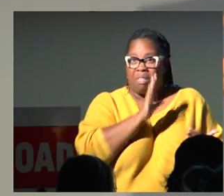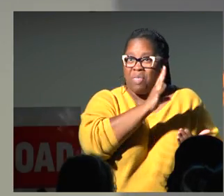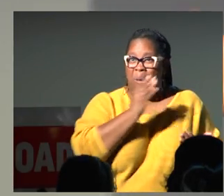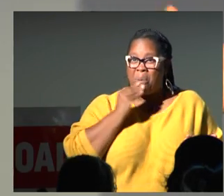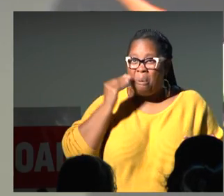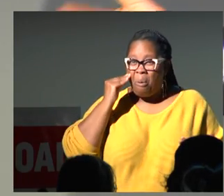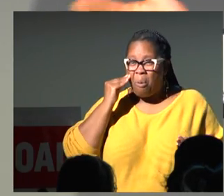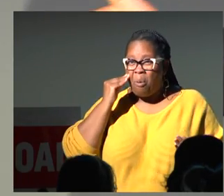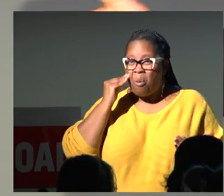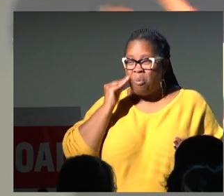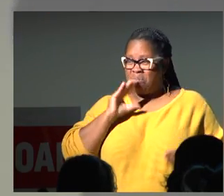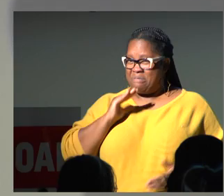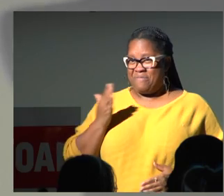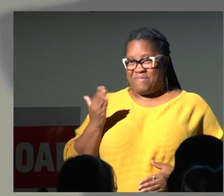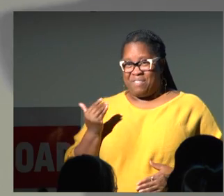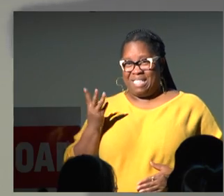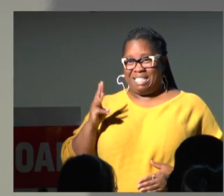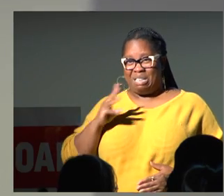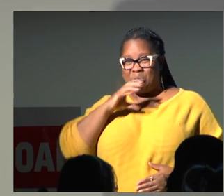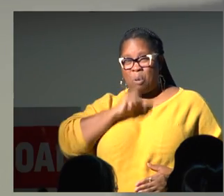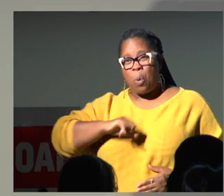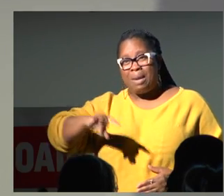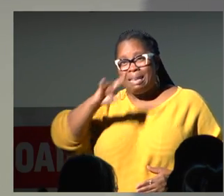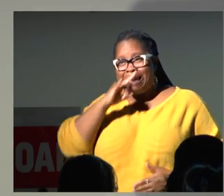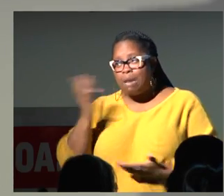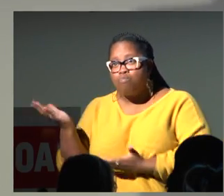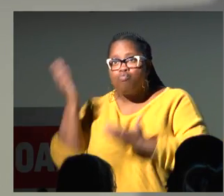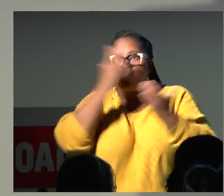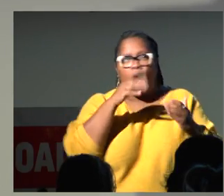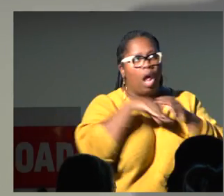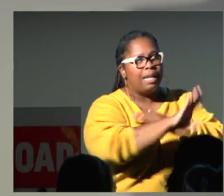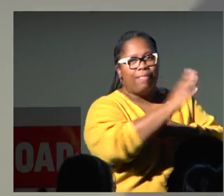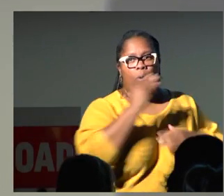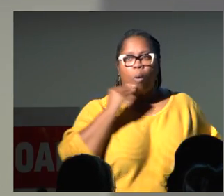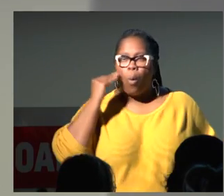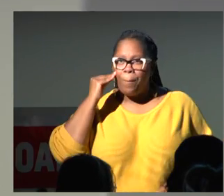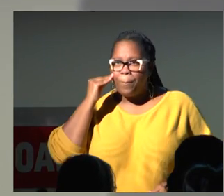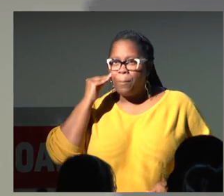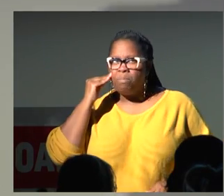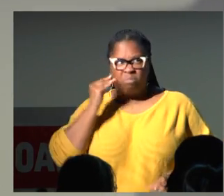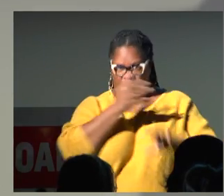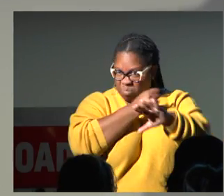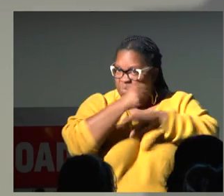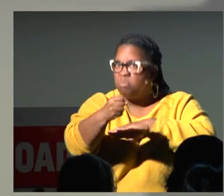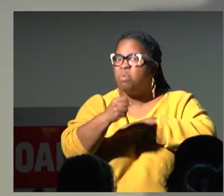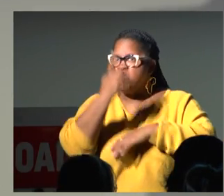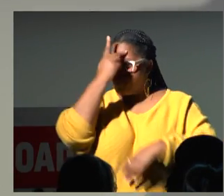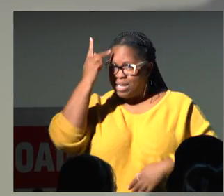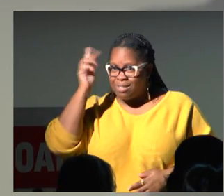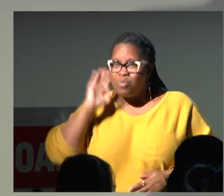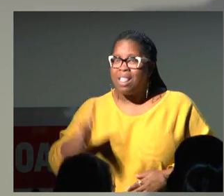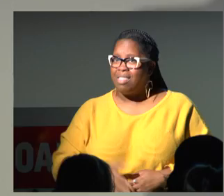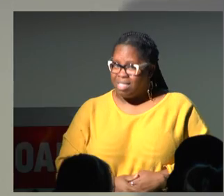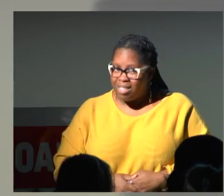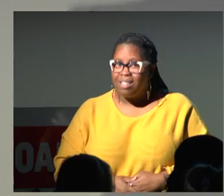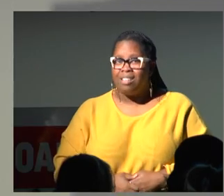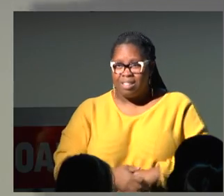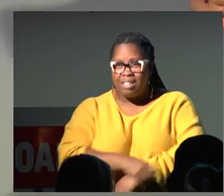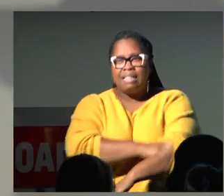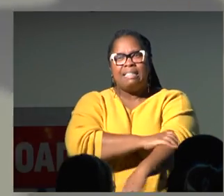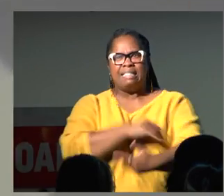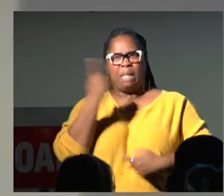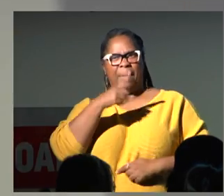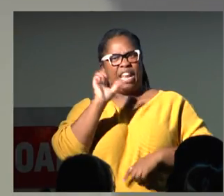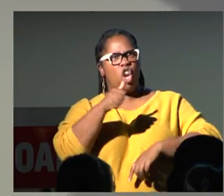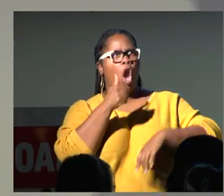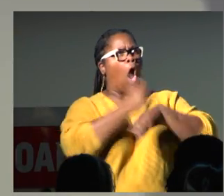a 15, 16-year-old kid to their house. Mm. You go to prison for something like that these days. Somebody could